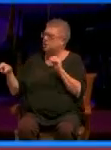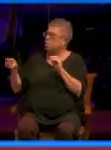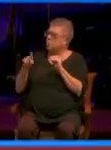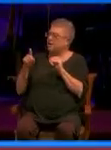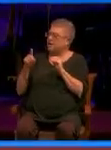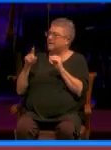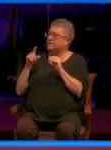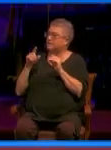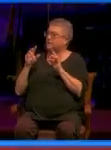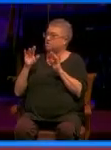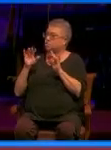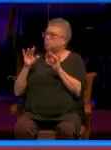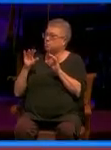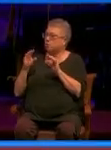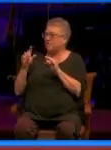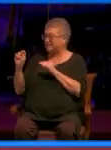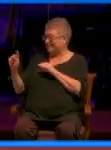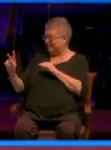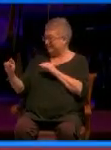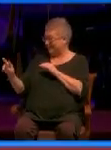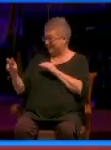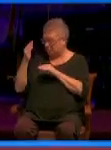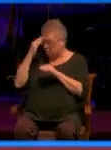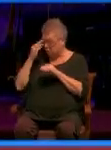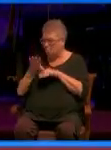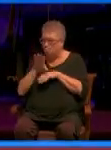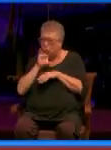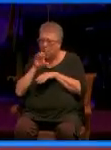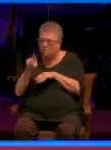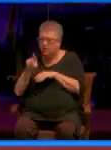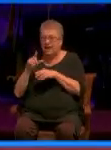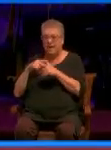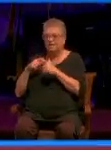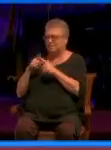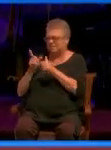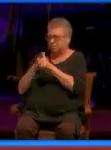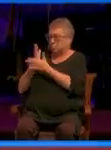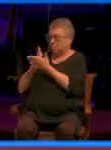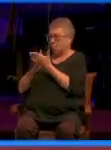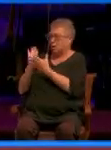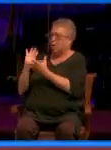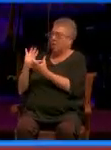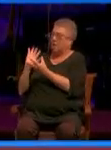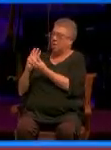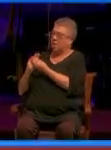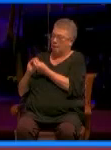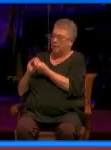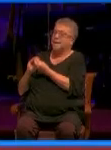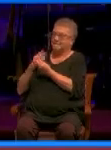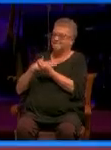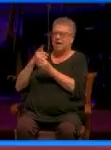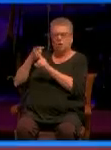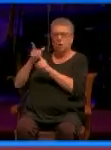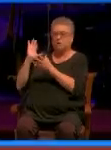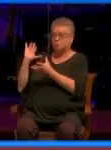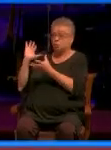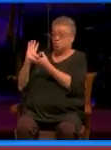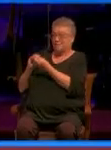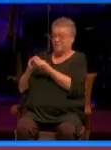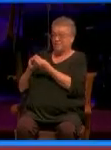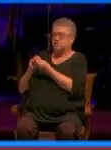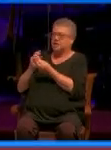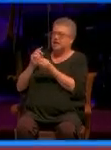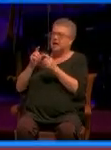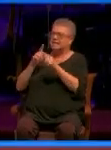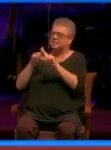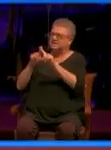on the next episode of your favorite TV show and it recaps what has already happened. My goal is to kind of give you some phrases in order to